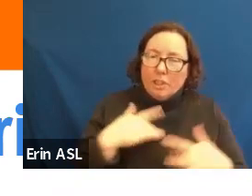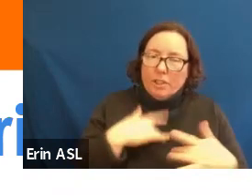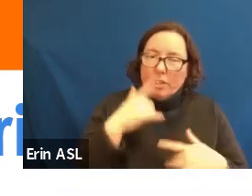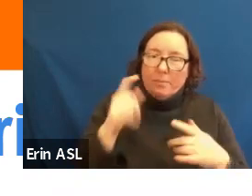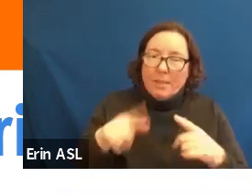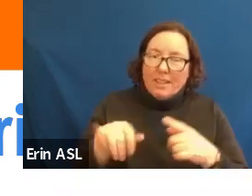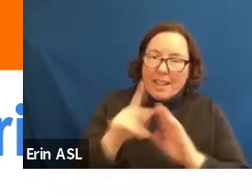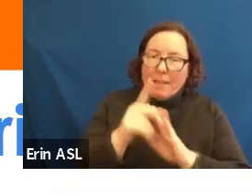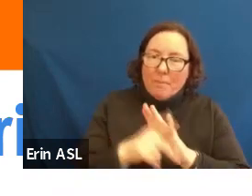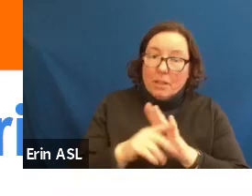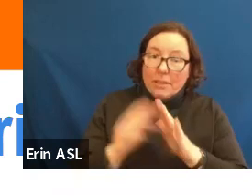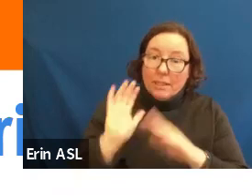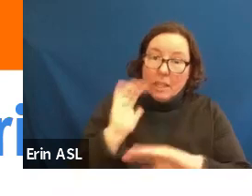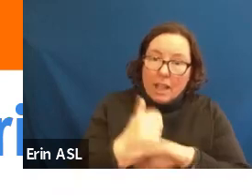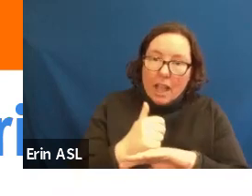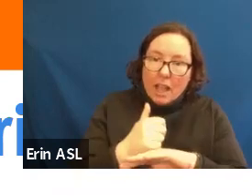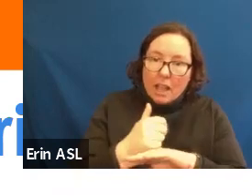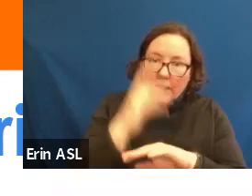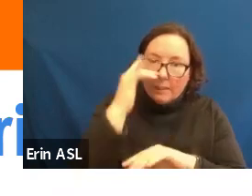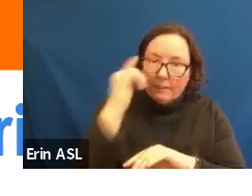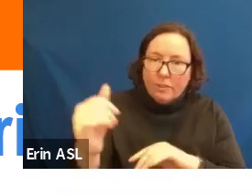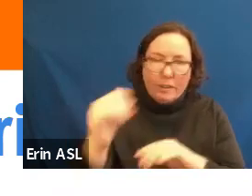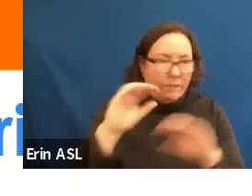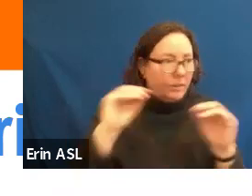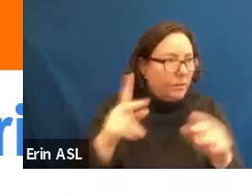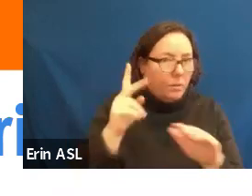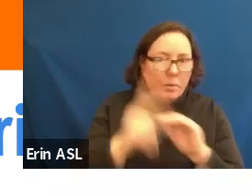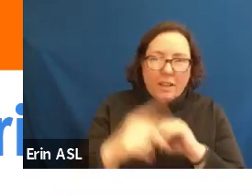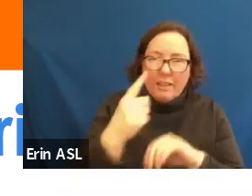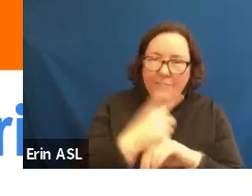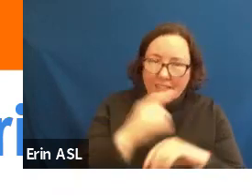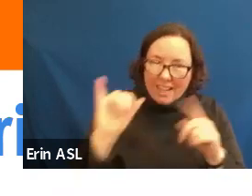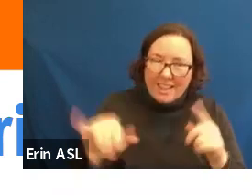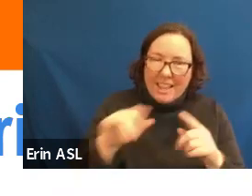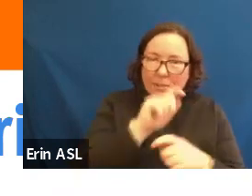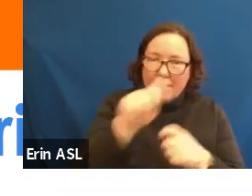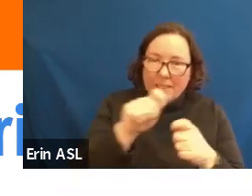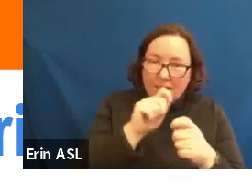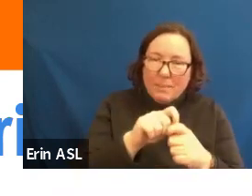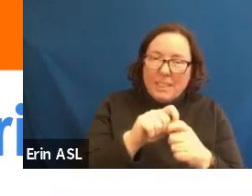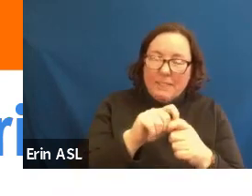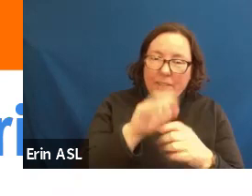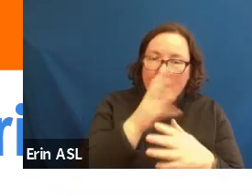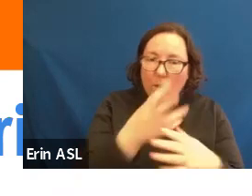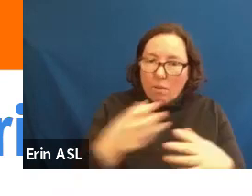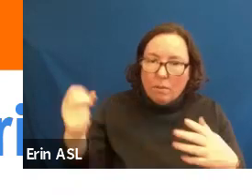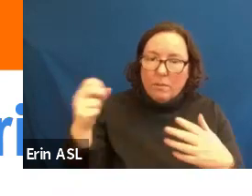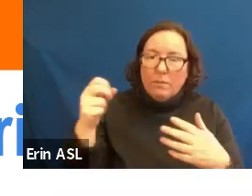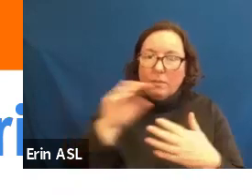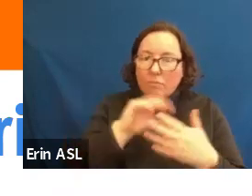date for the policy. And again, this was an explicit set aside of seats.